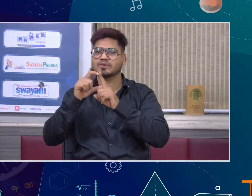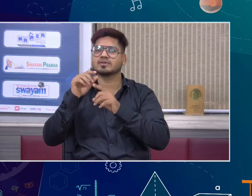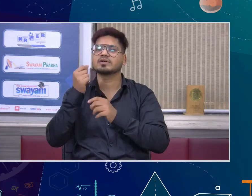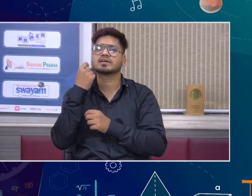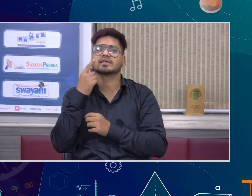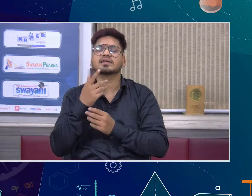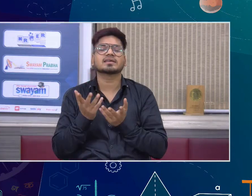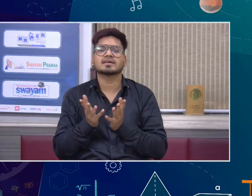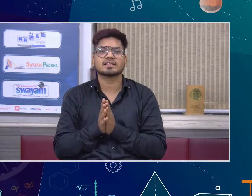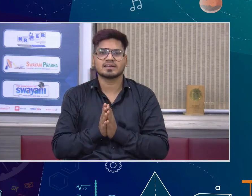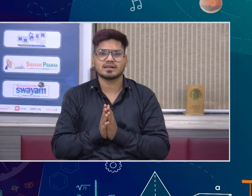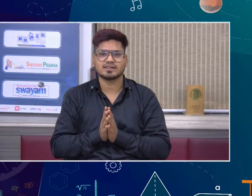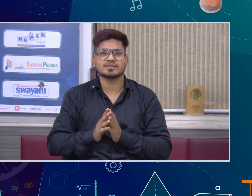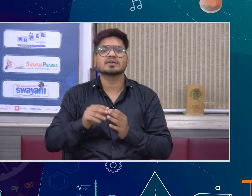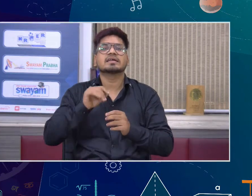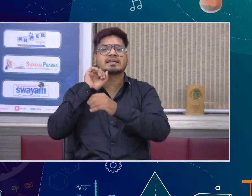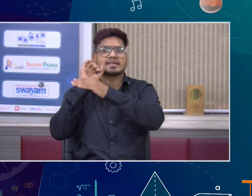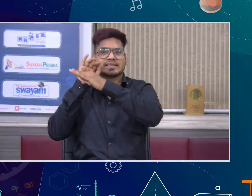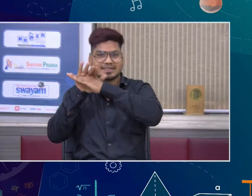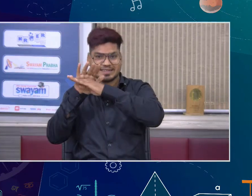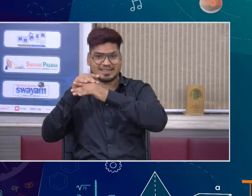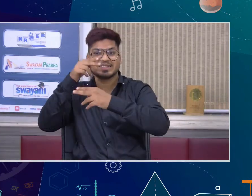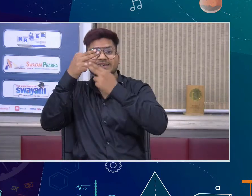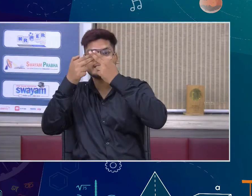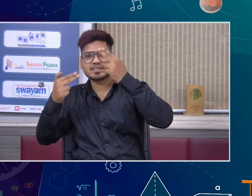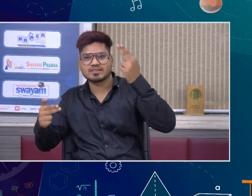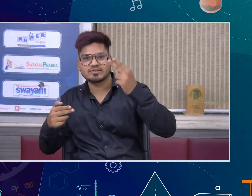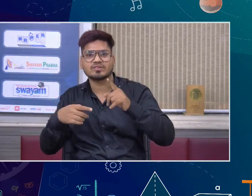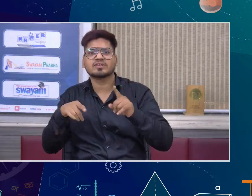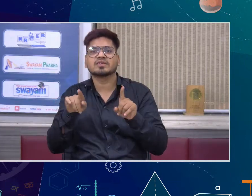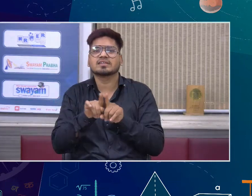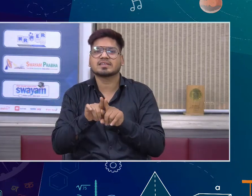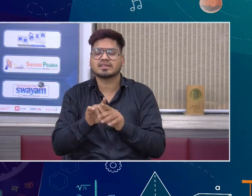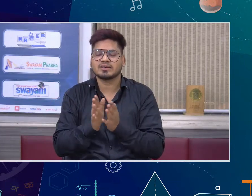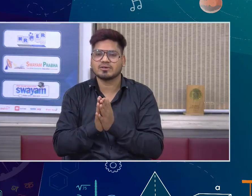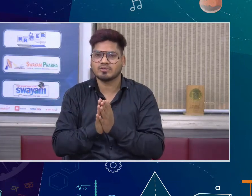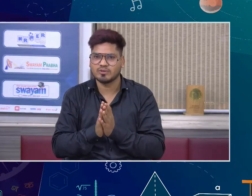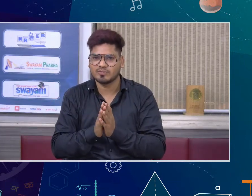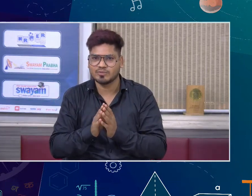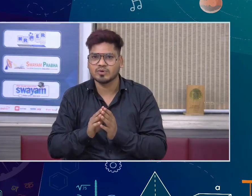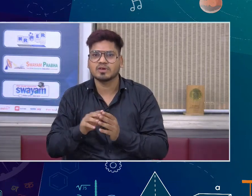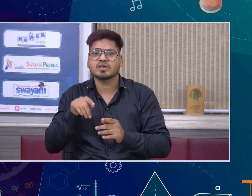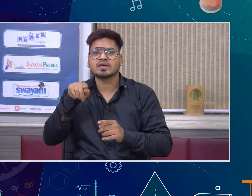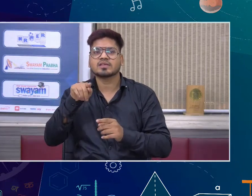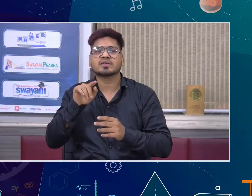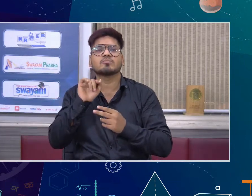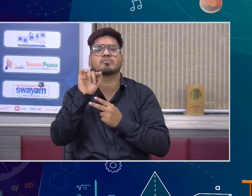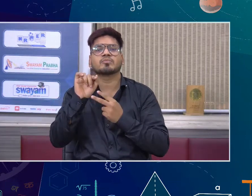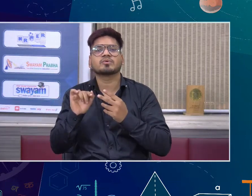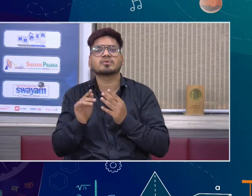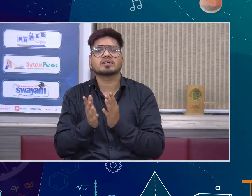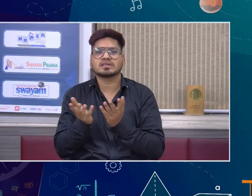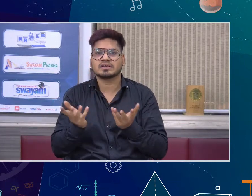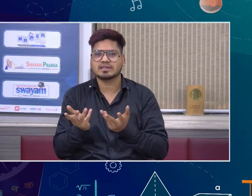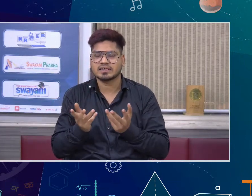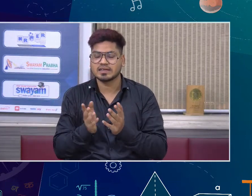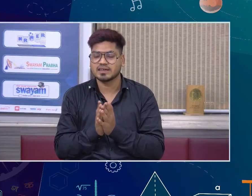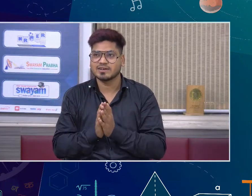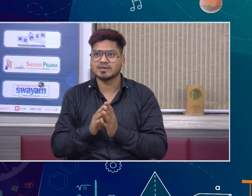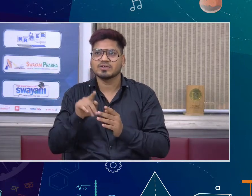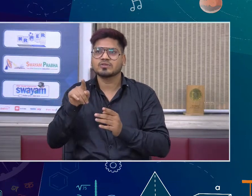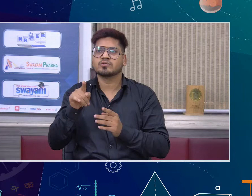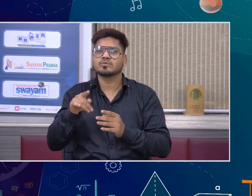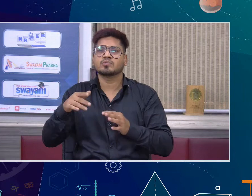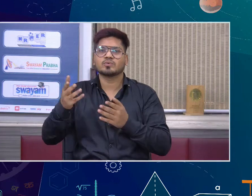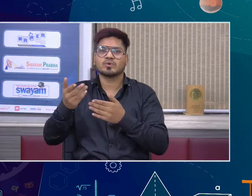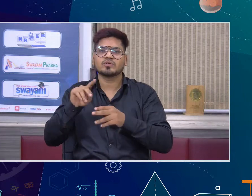That should be the letter to God. This story is giving a message to us. That should be, we can analyze the story in like